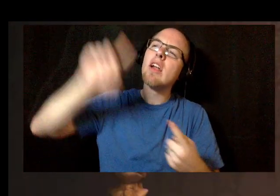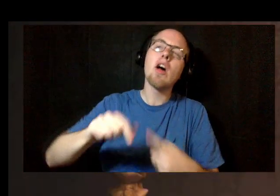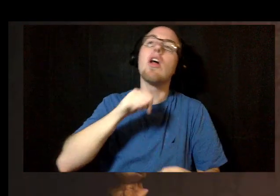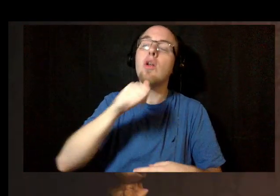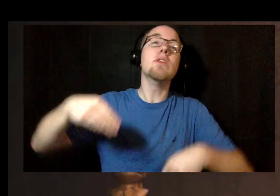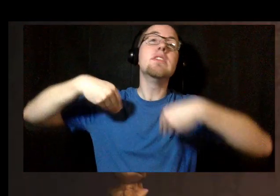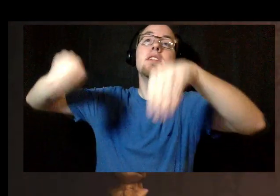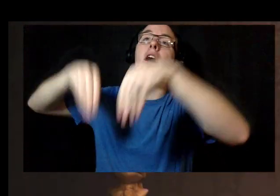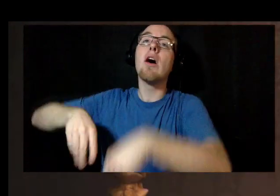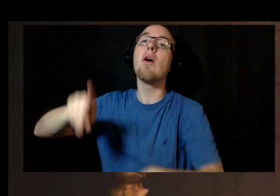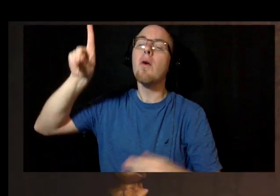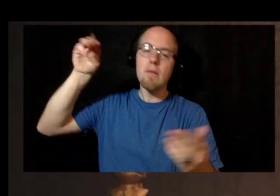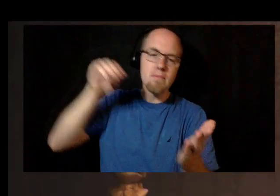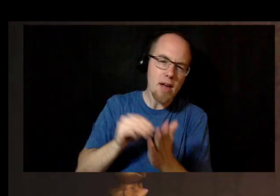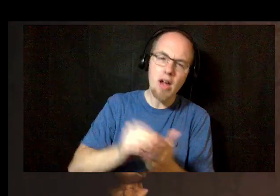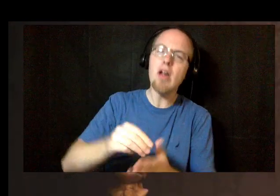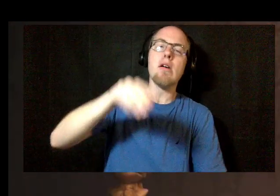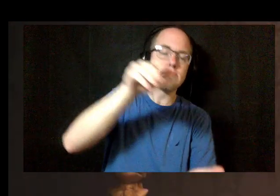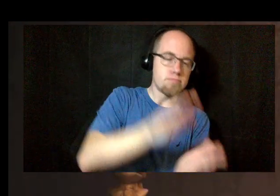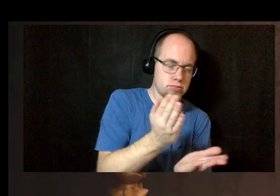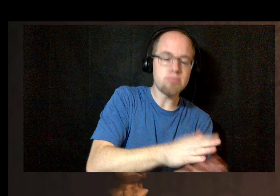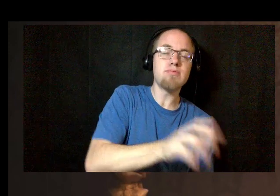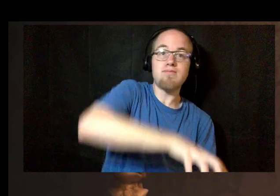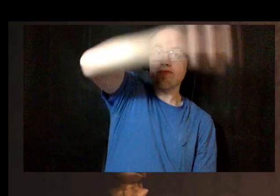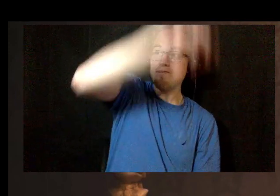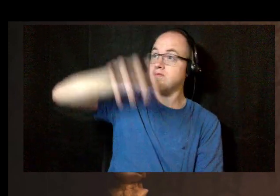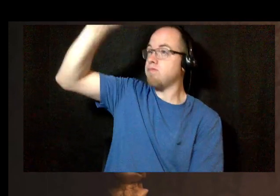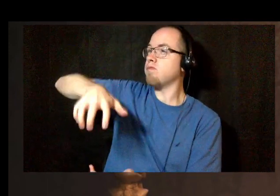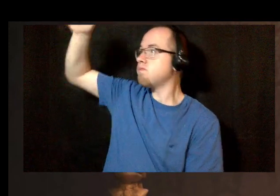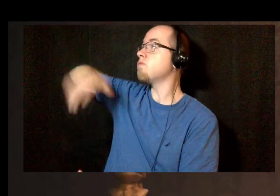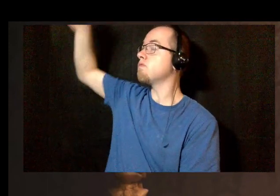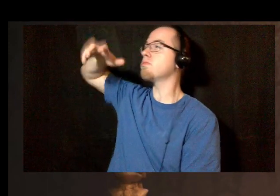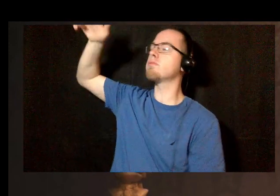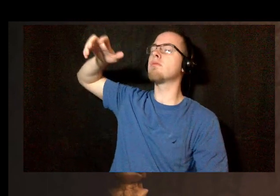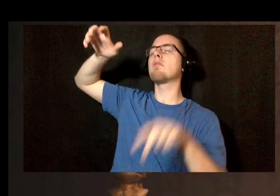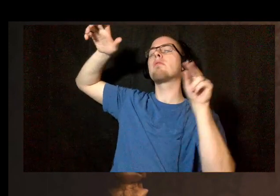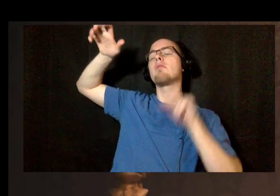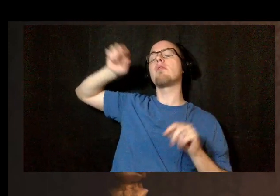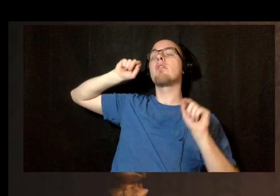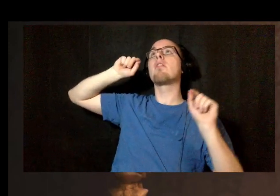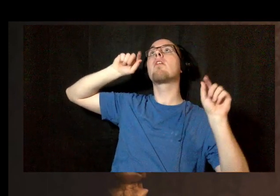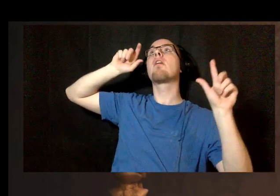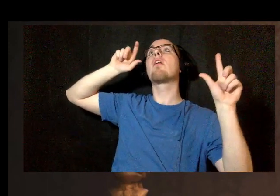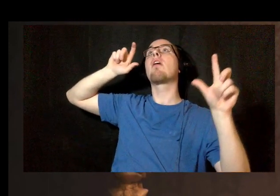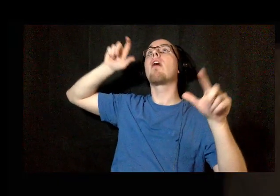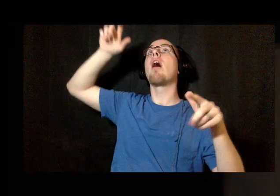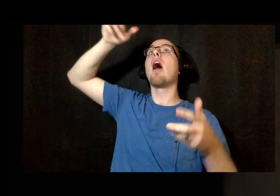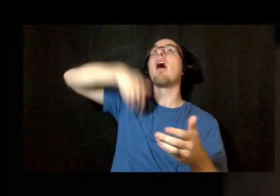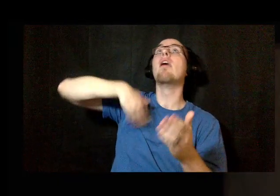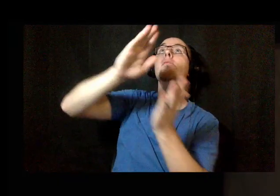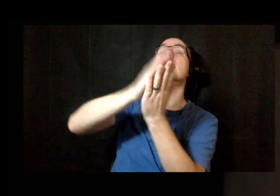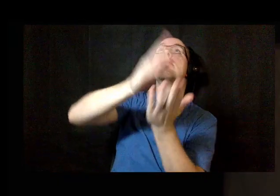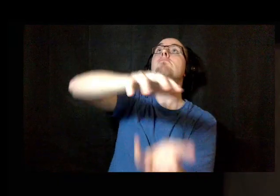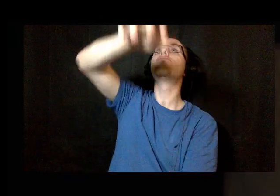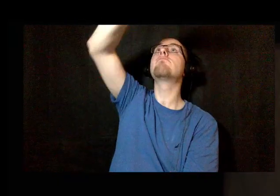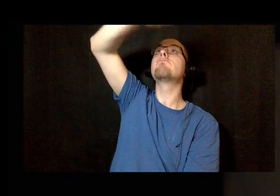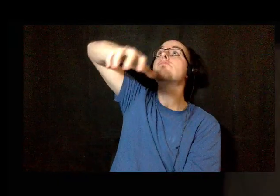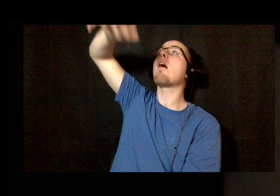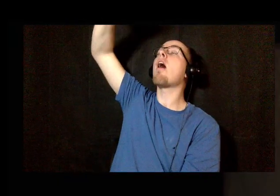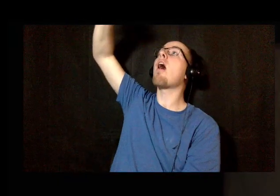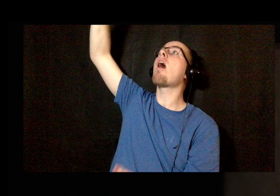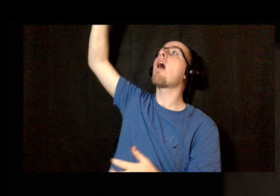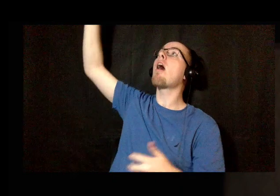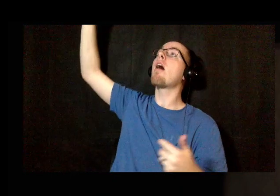million copies. Just wake up one morning surrounded by towering boxes of unsold books, featuring on